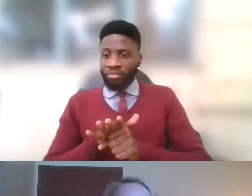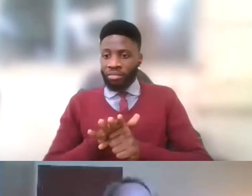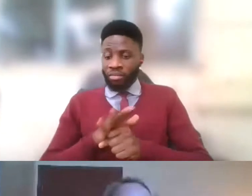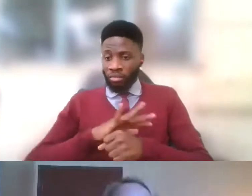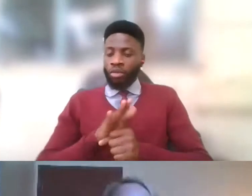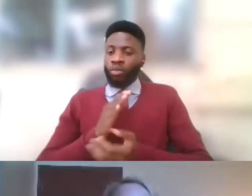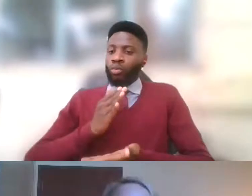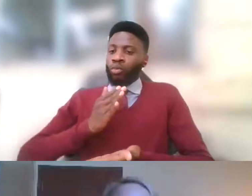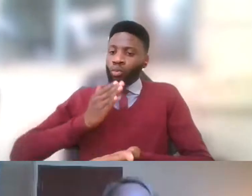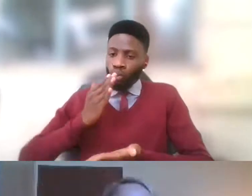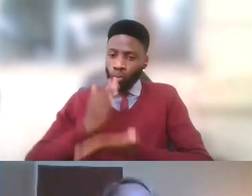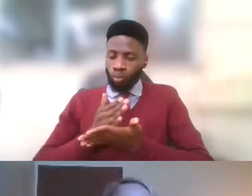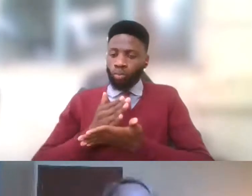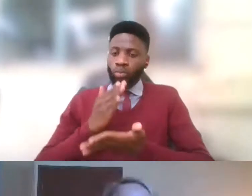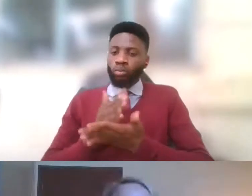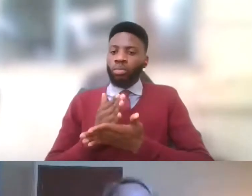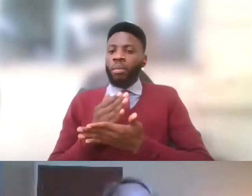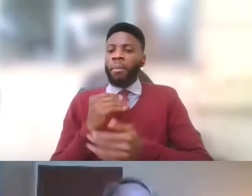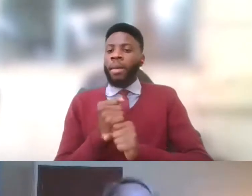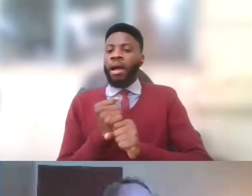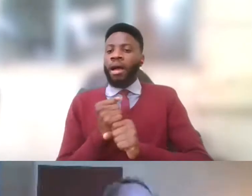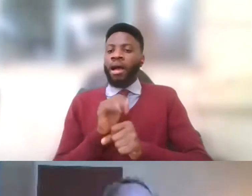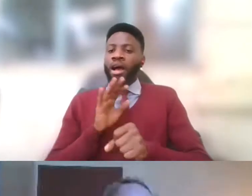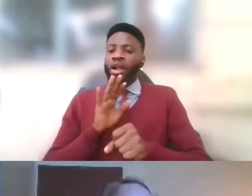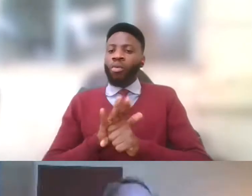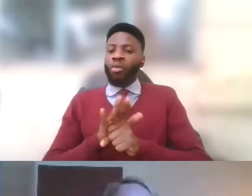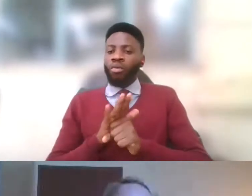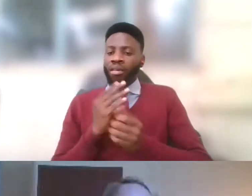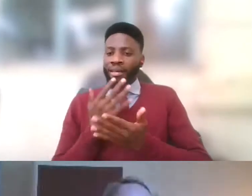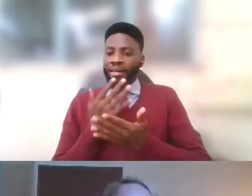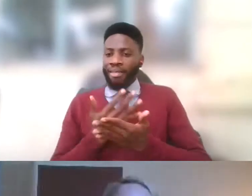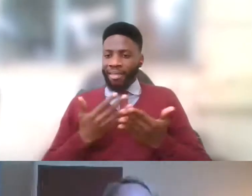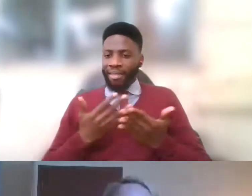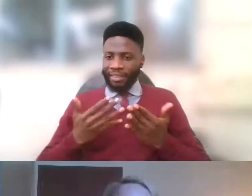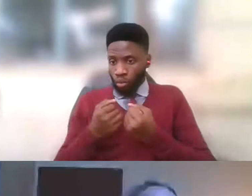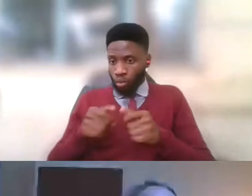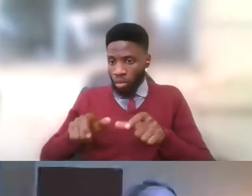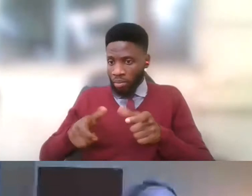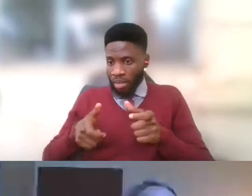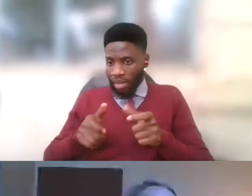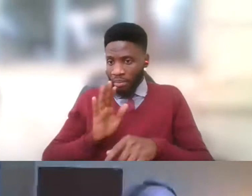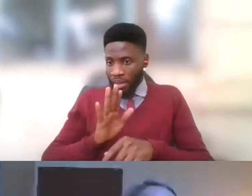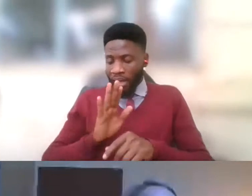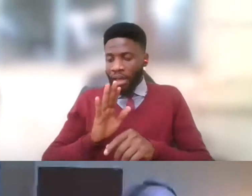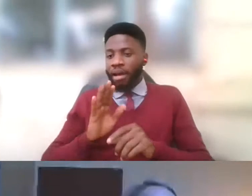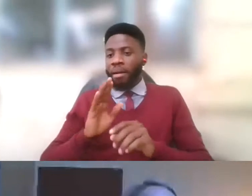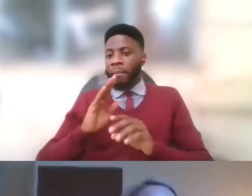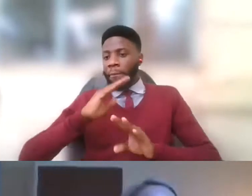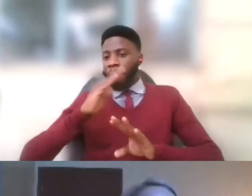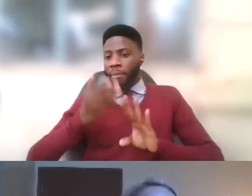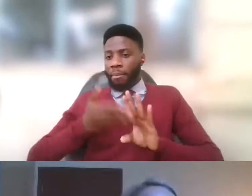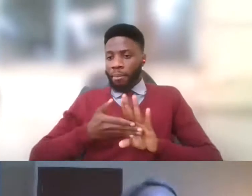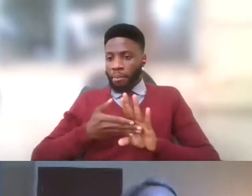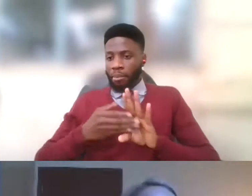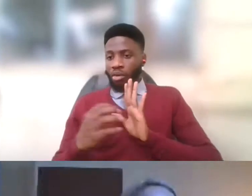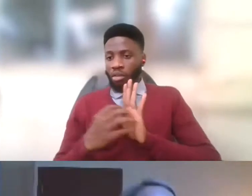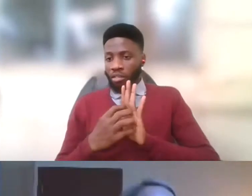invite the next speaker, Mr. Peter Gatel, COO of Standard Chartered Bank, East Africa